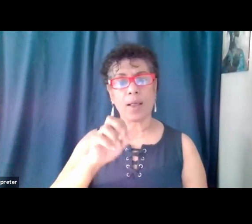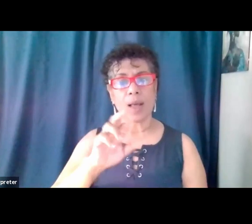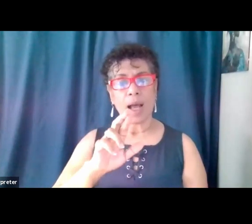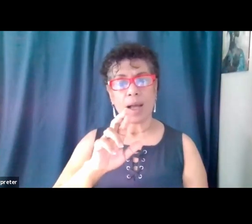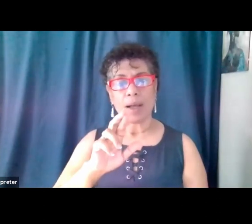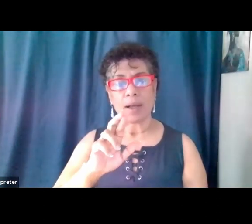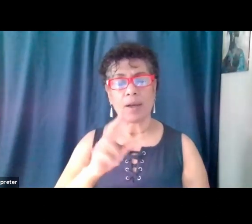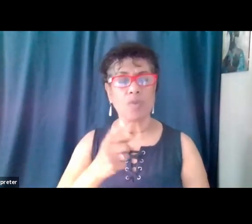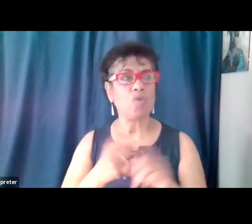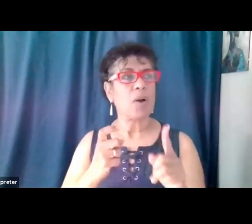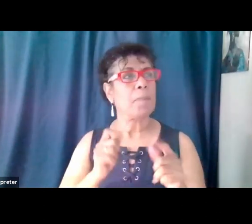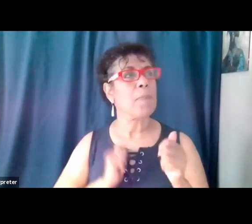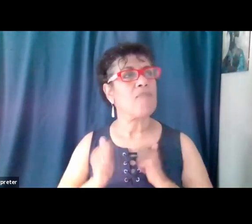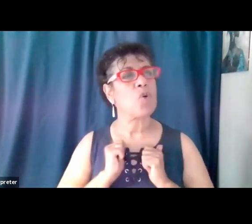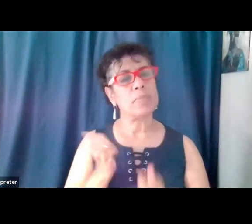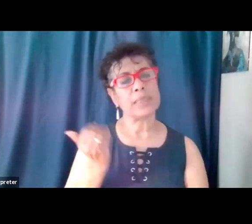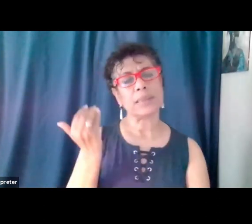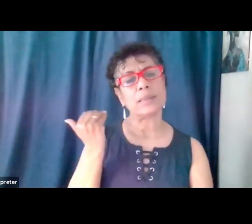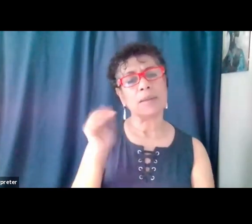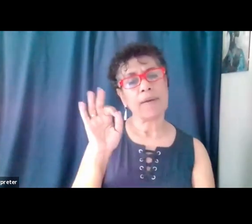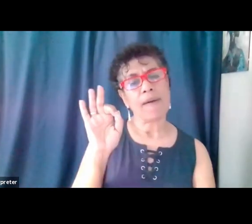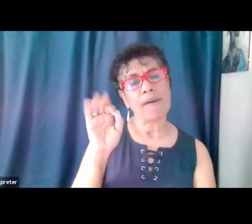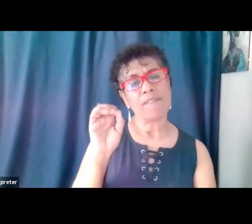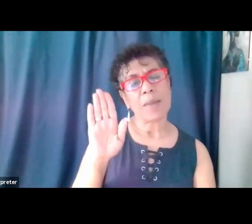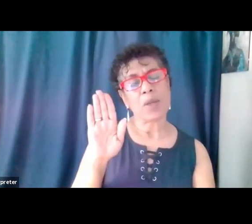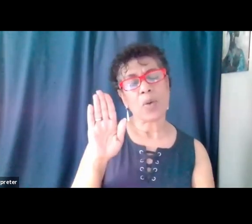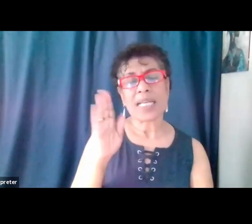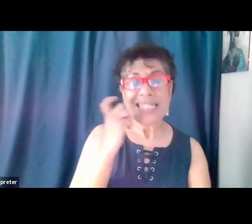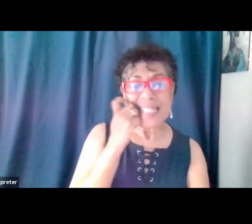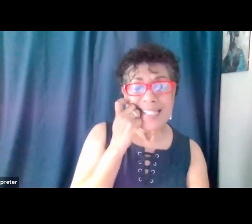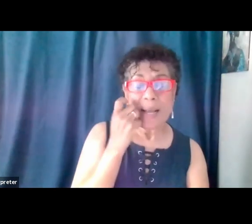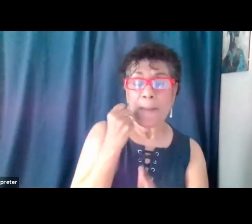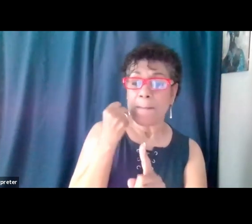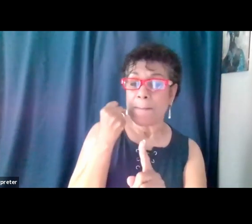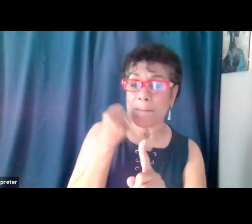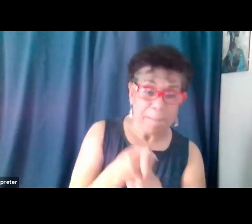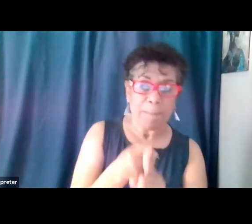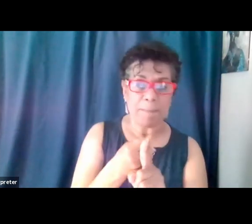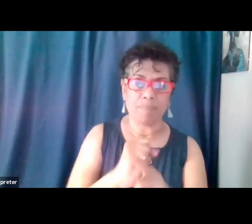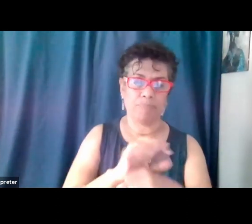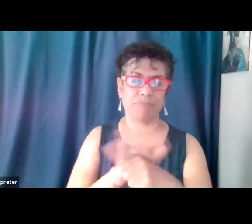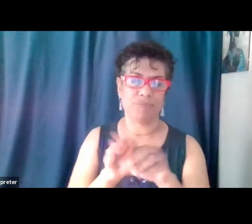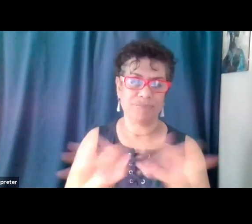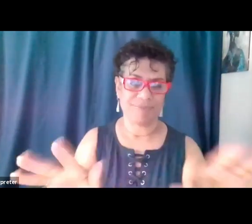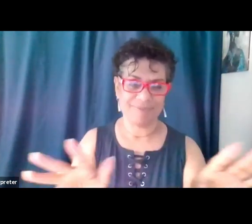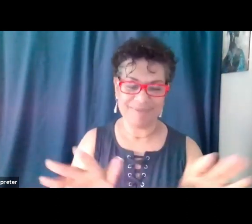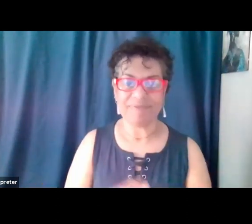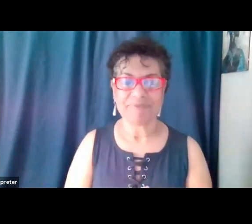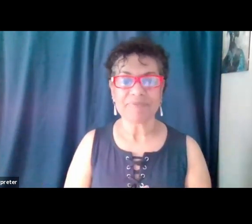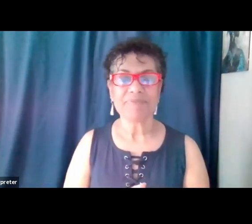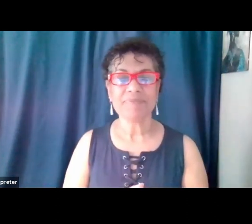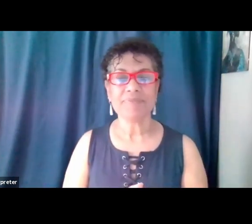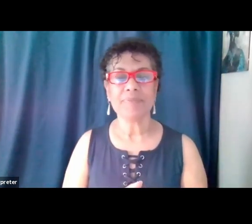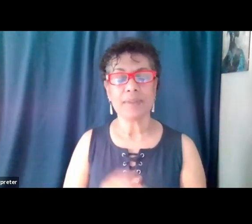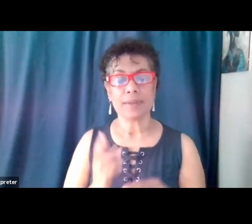was from a performance in February, just before the pandemic sidetracked all of us. This particular movement is